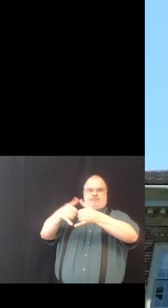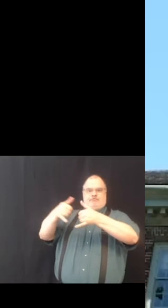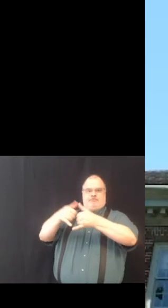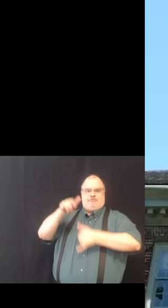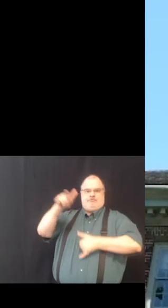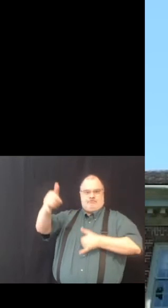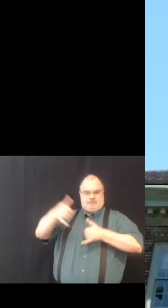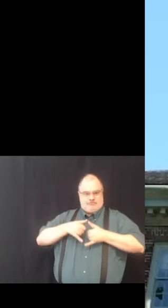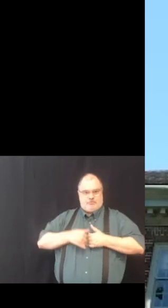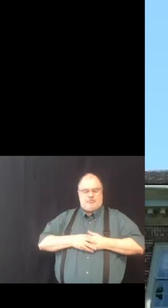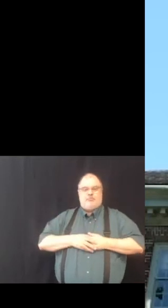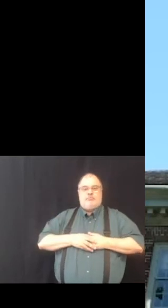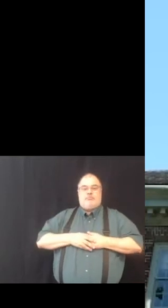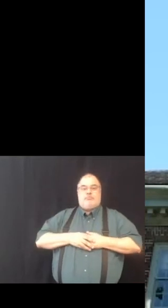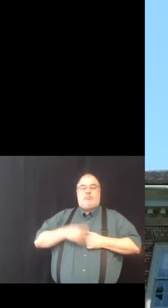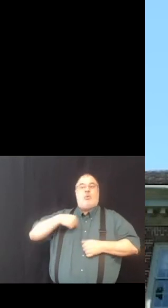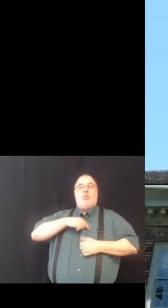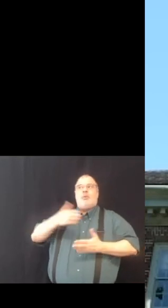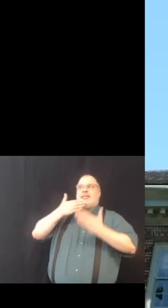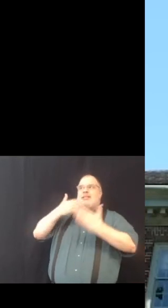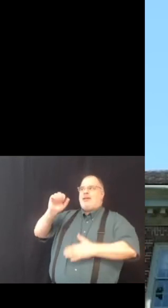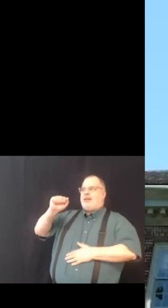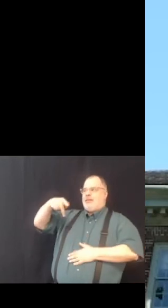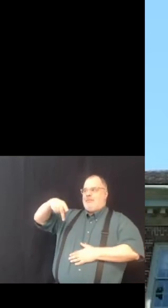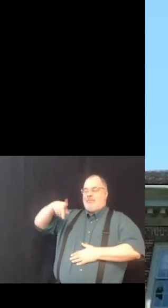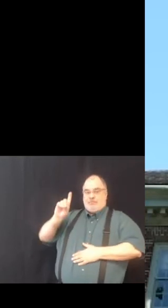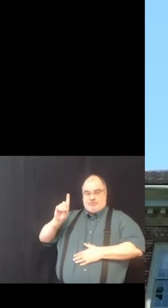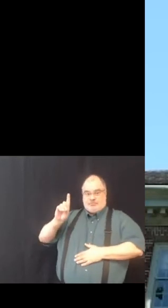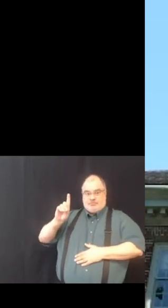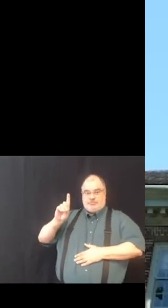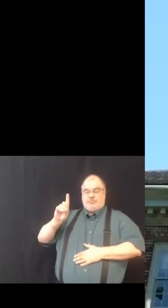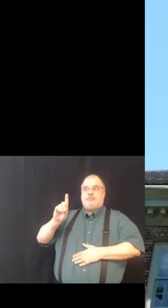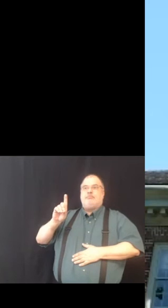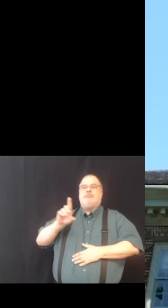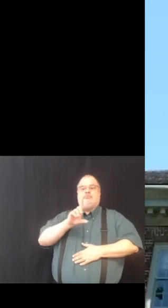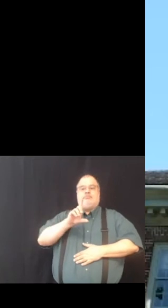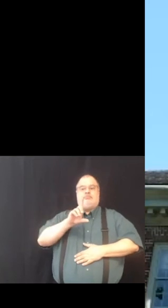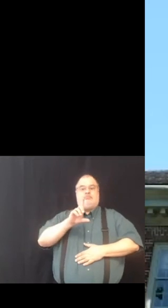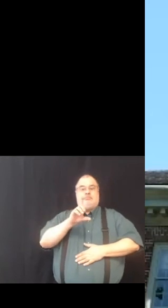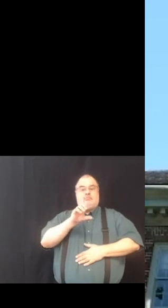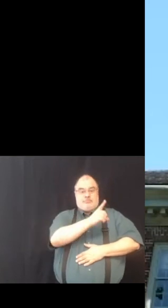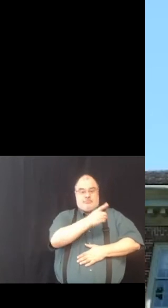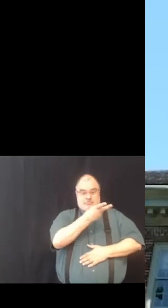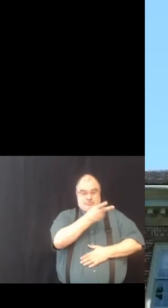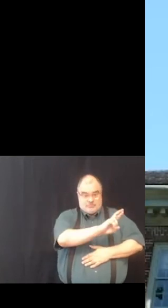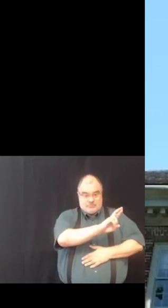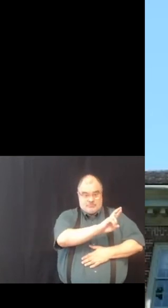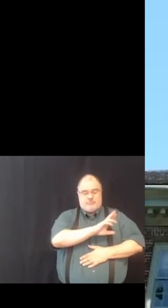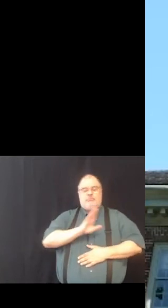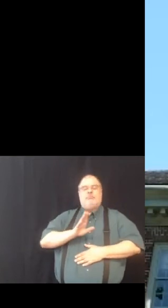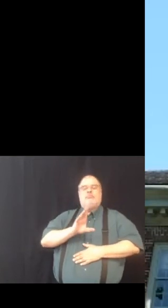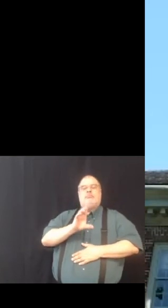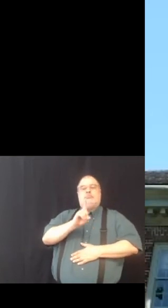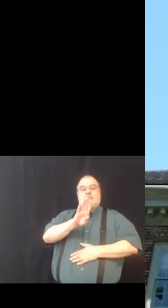Award, and we thank the Agency for Persons with Disabilities, the Division of Vocational Rehabilitation, the Division of